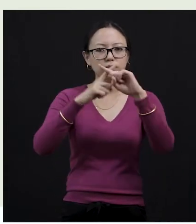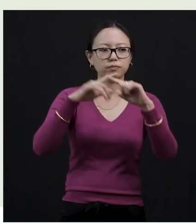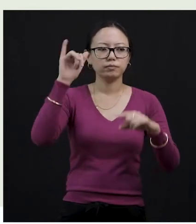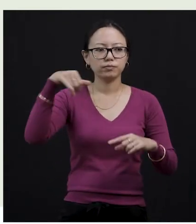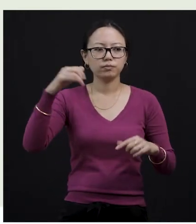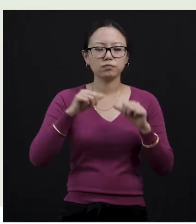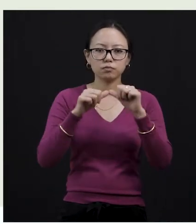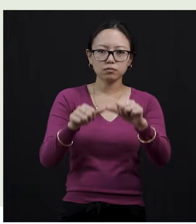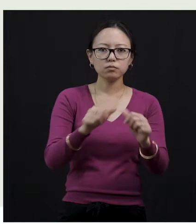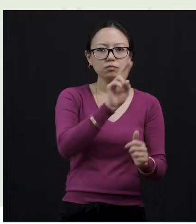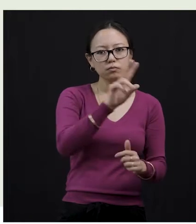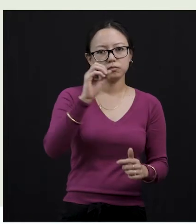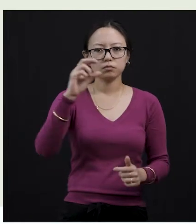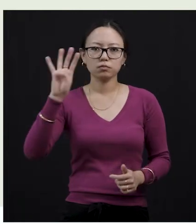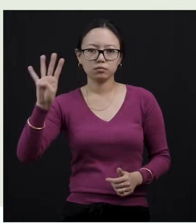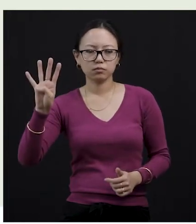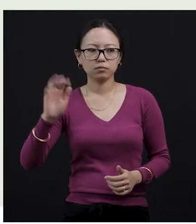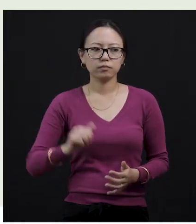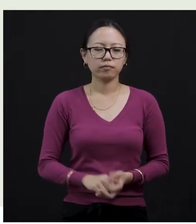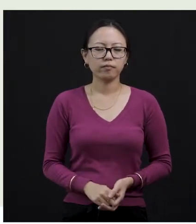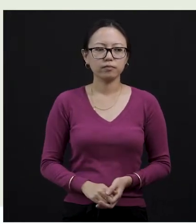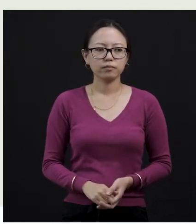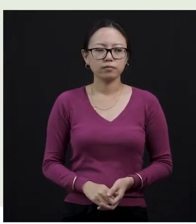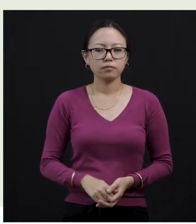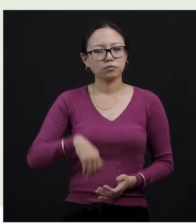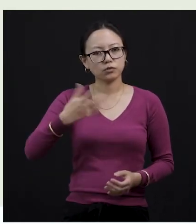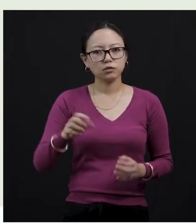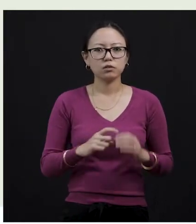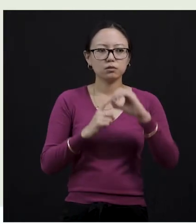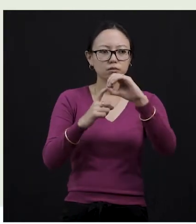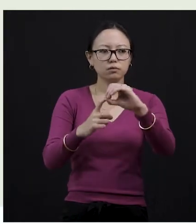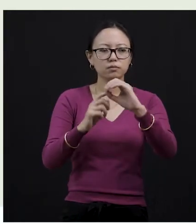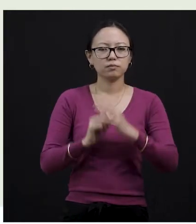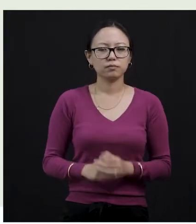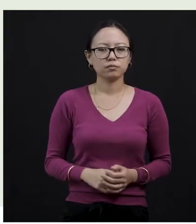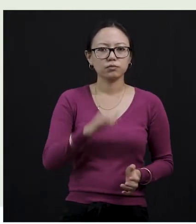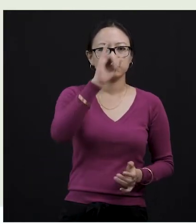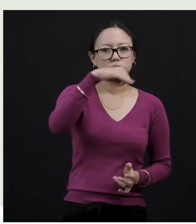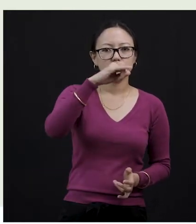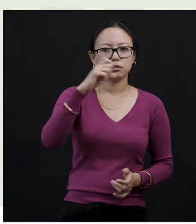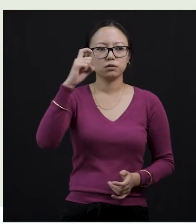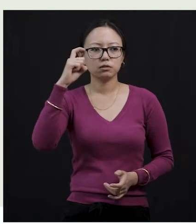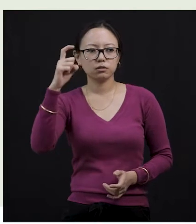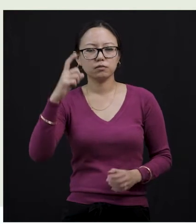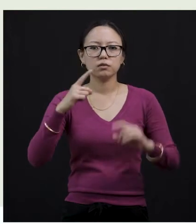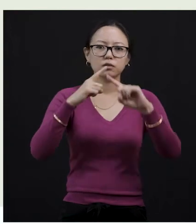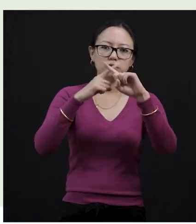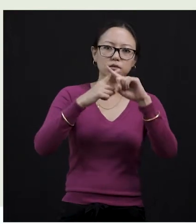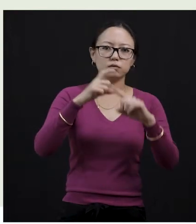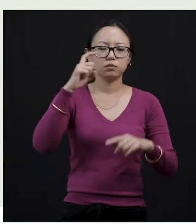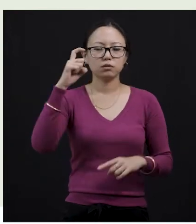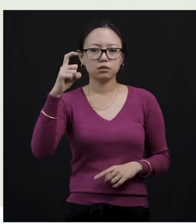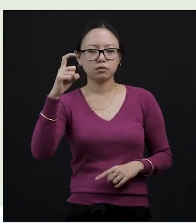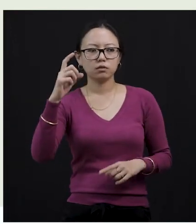204, right? Okay, let's move to the next sum, that is 7 into 7,